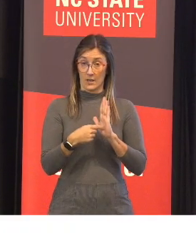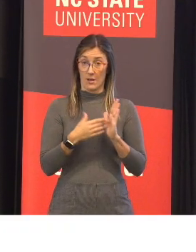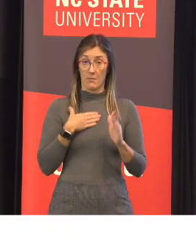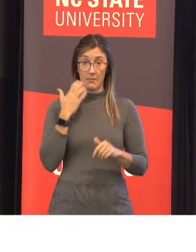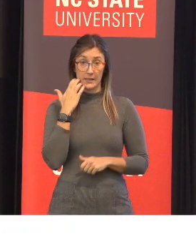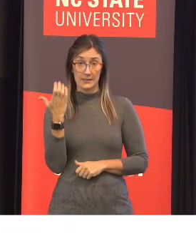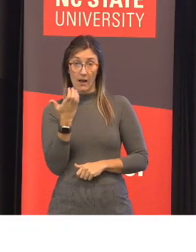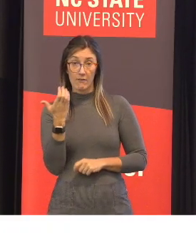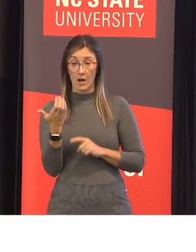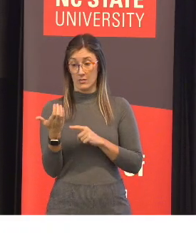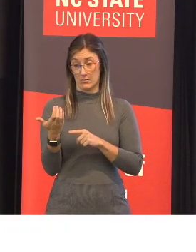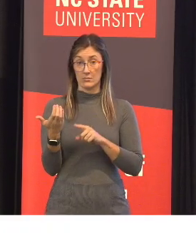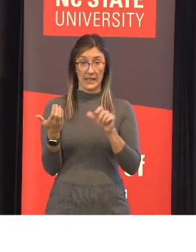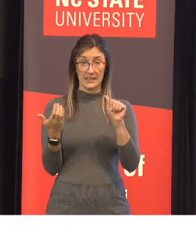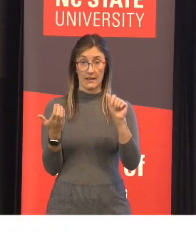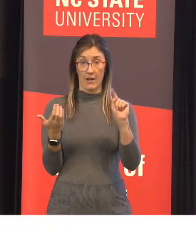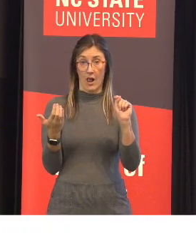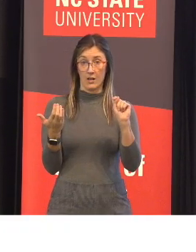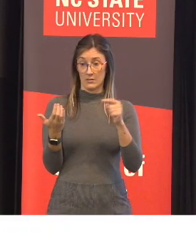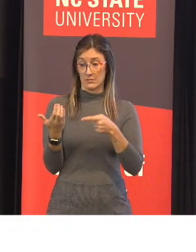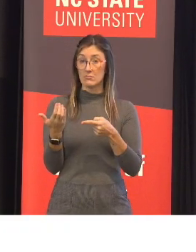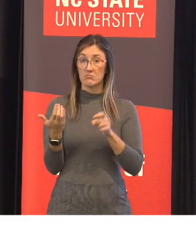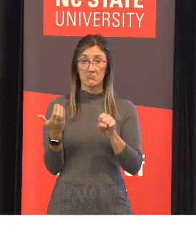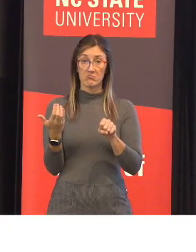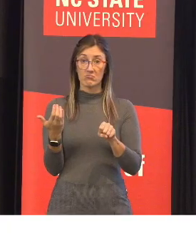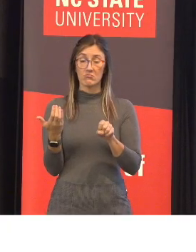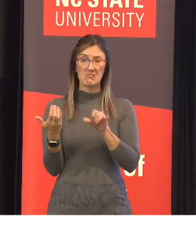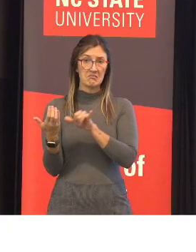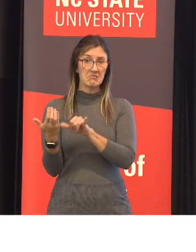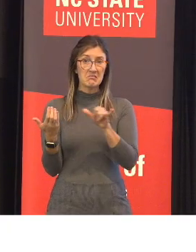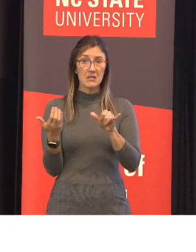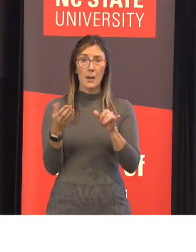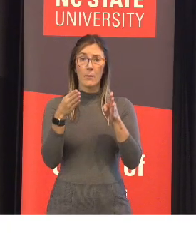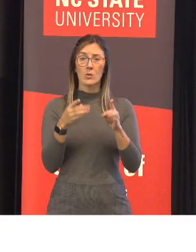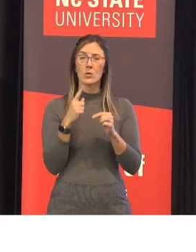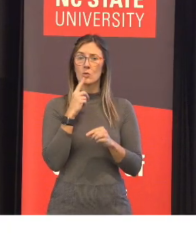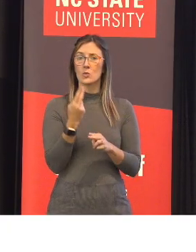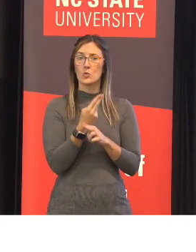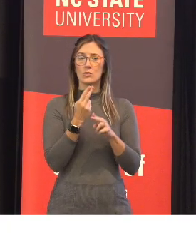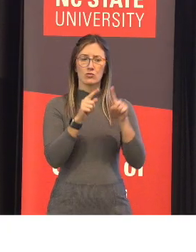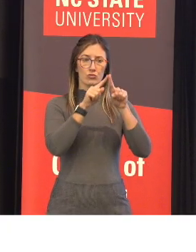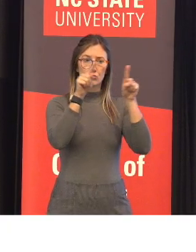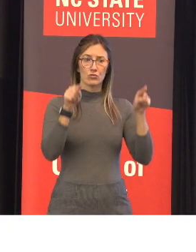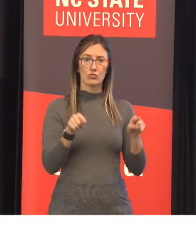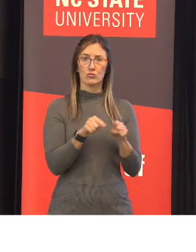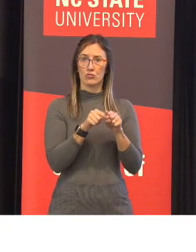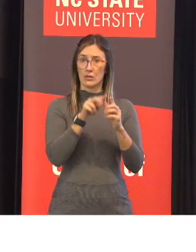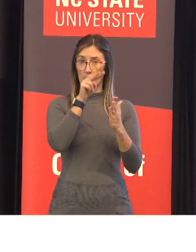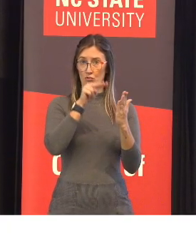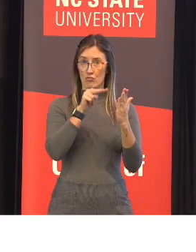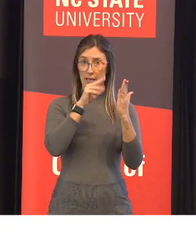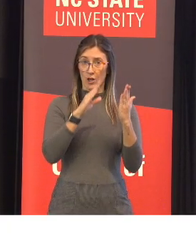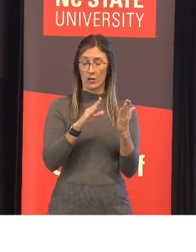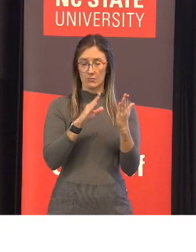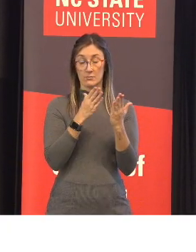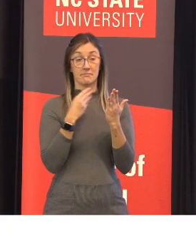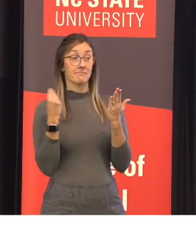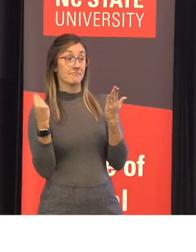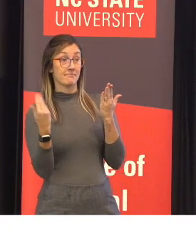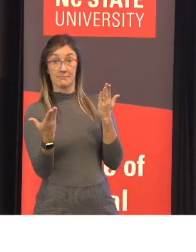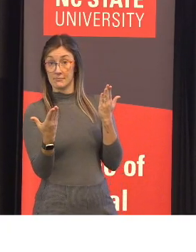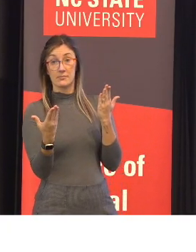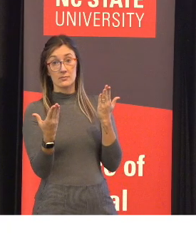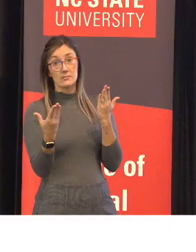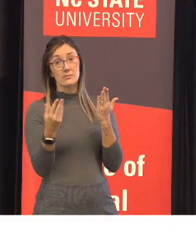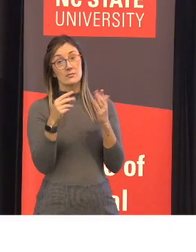assistive technology just as much as someone who uses a screen reader, which just as an aside, screen readers are things that